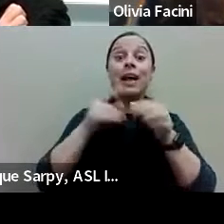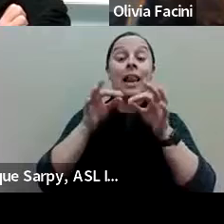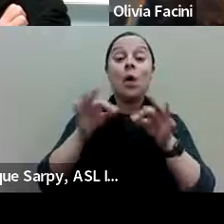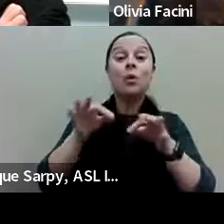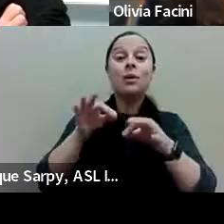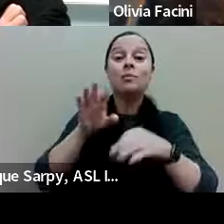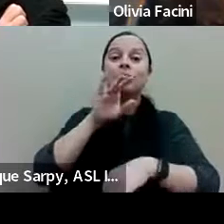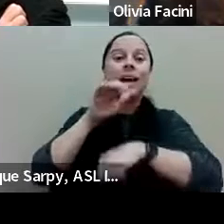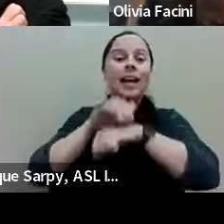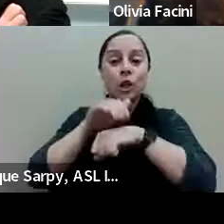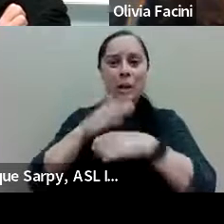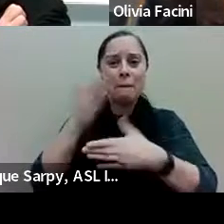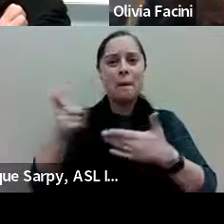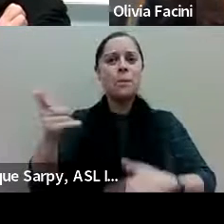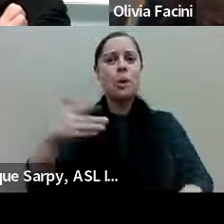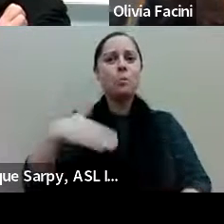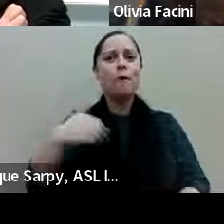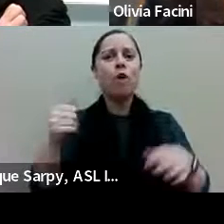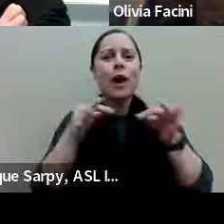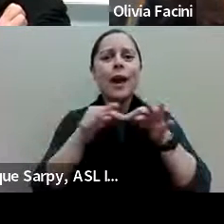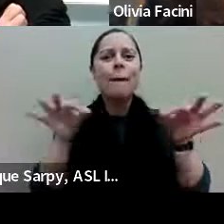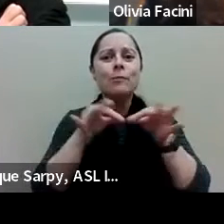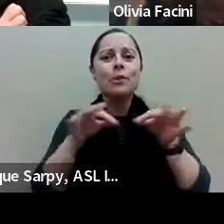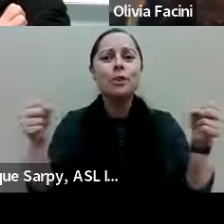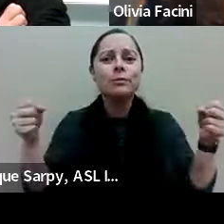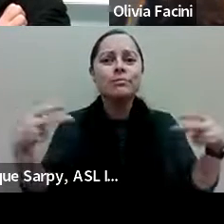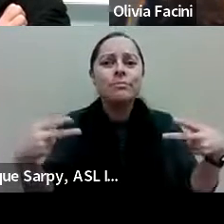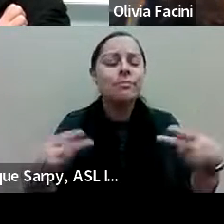captions. Or, you know, they